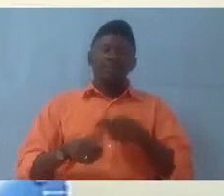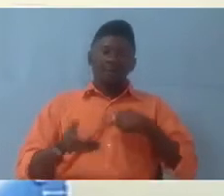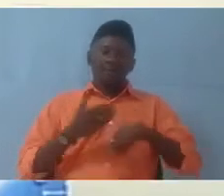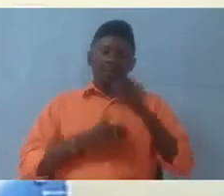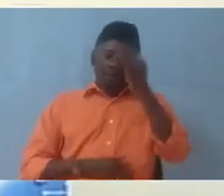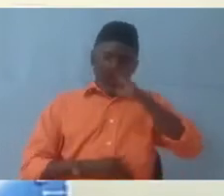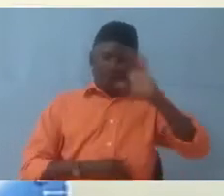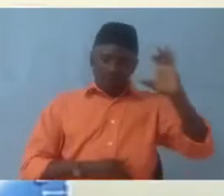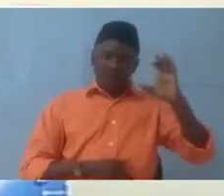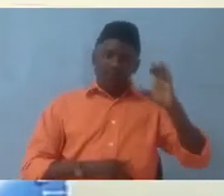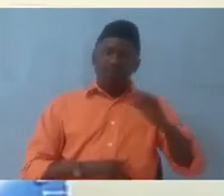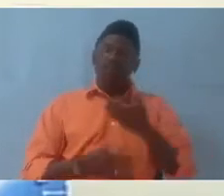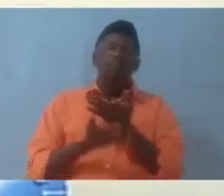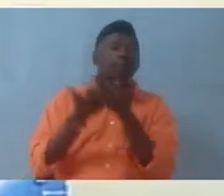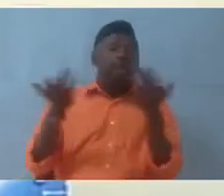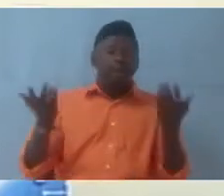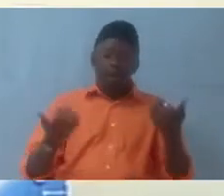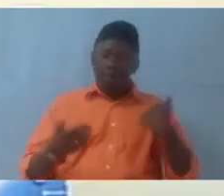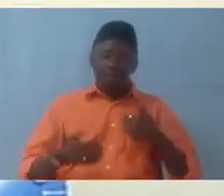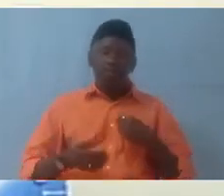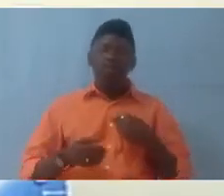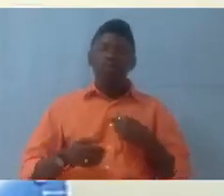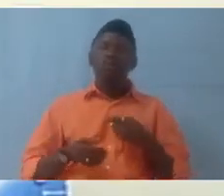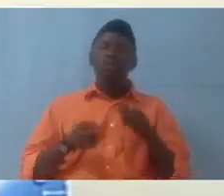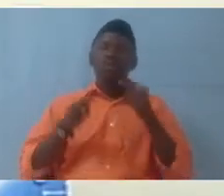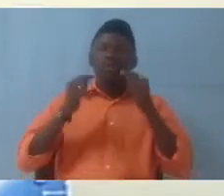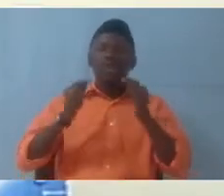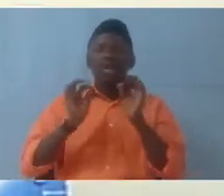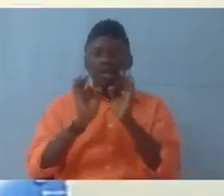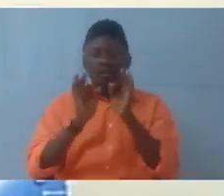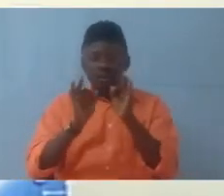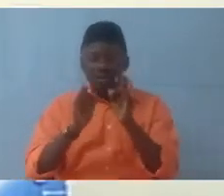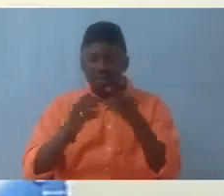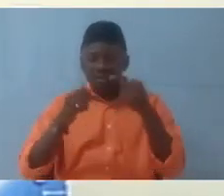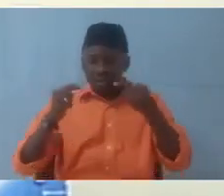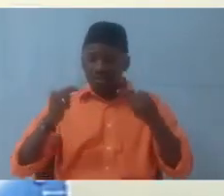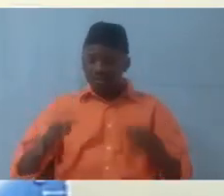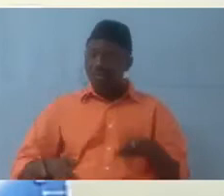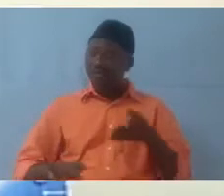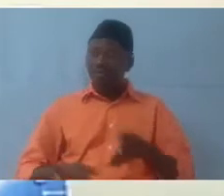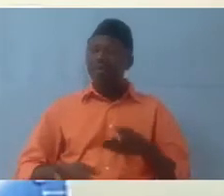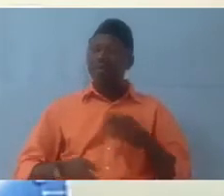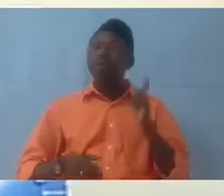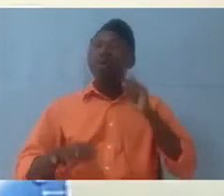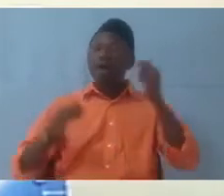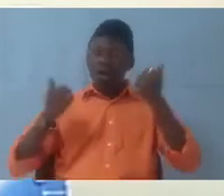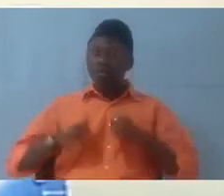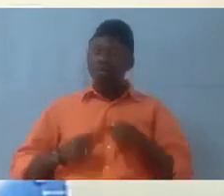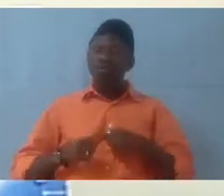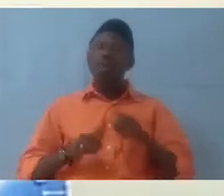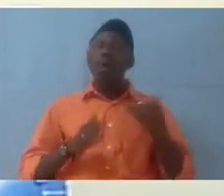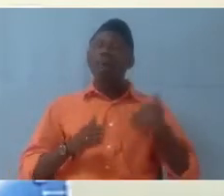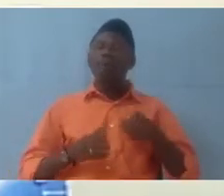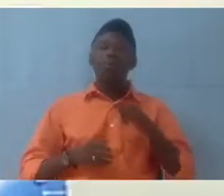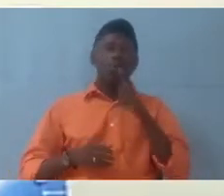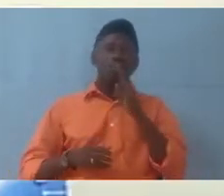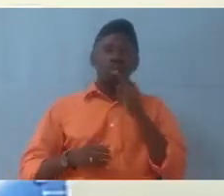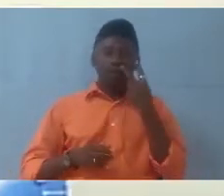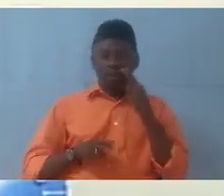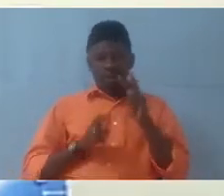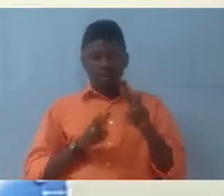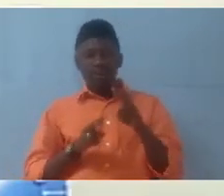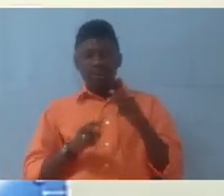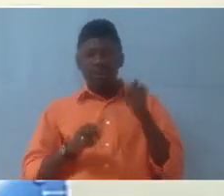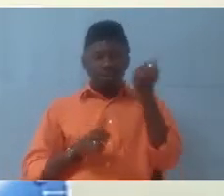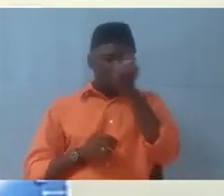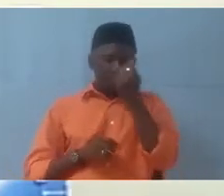are so many testimonies regarding what happened to so many people at the time te gis na ci togaay TRRC bi amna yu bari yo xamne netali nañ ko